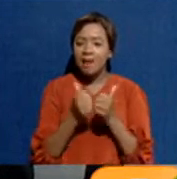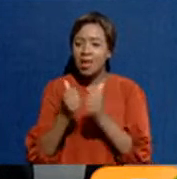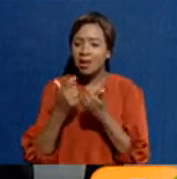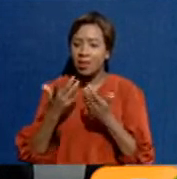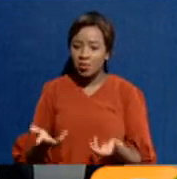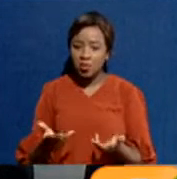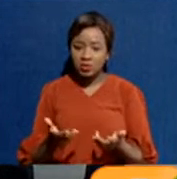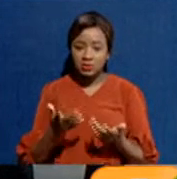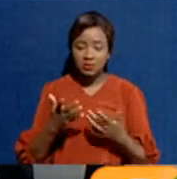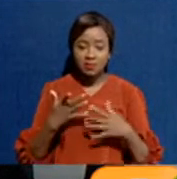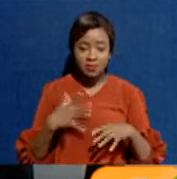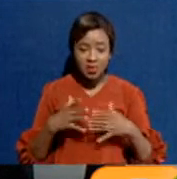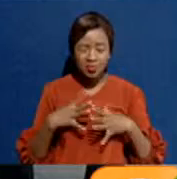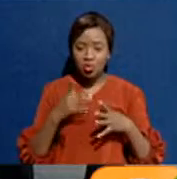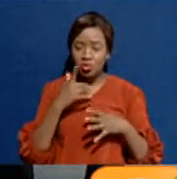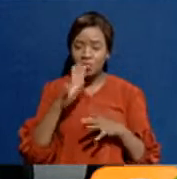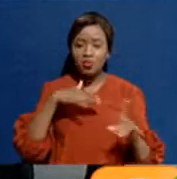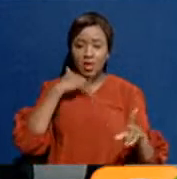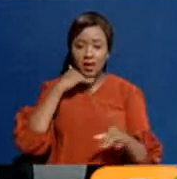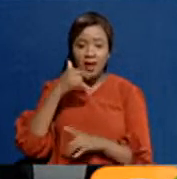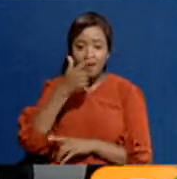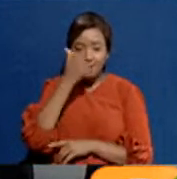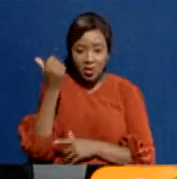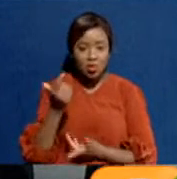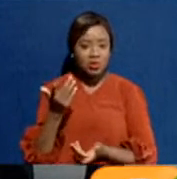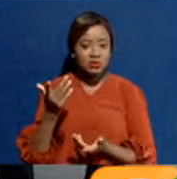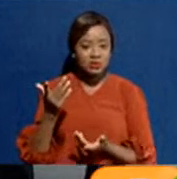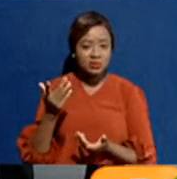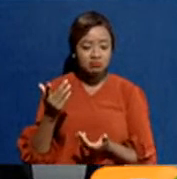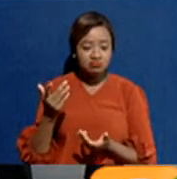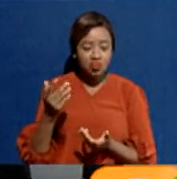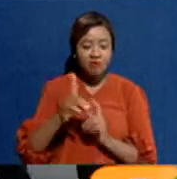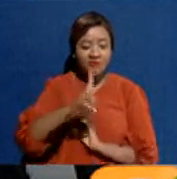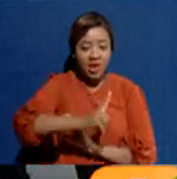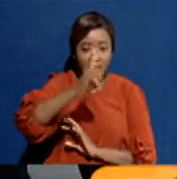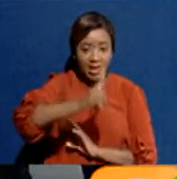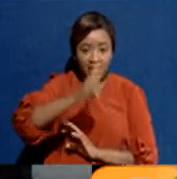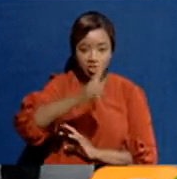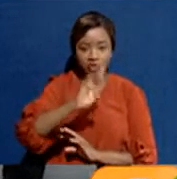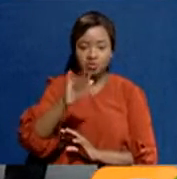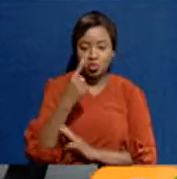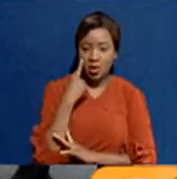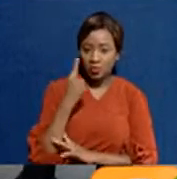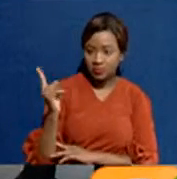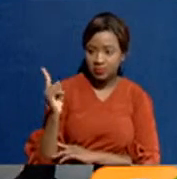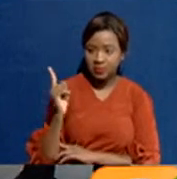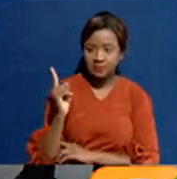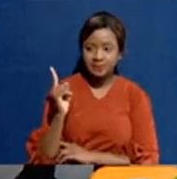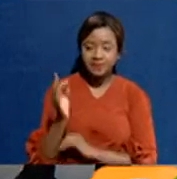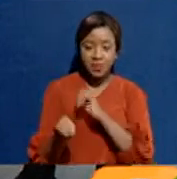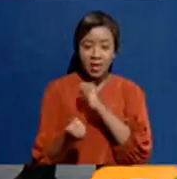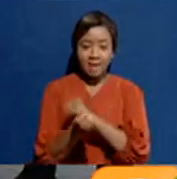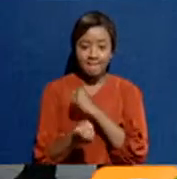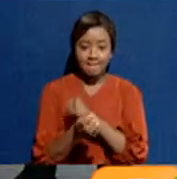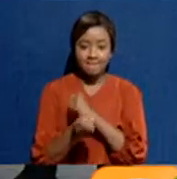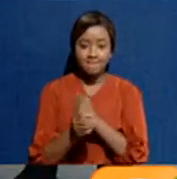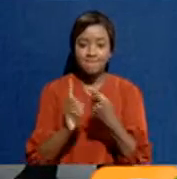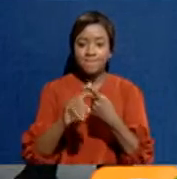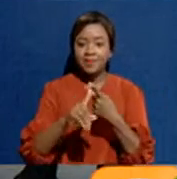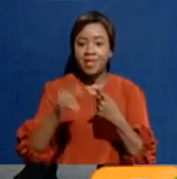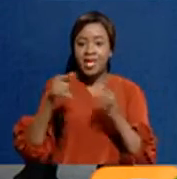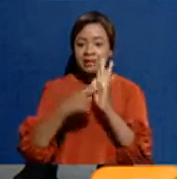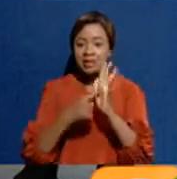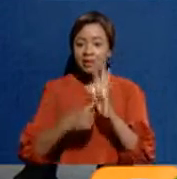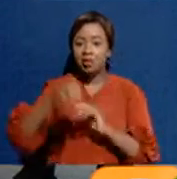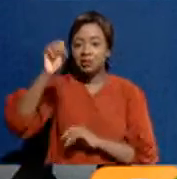casualties of religious extremism in days gone by. I want to immediately take you to our screen here, where we will start in